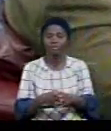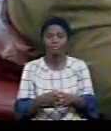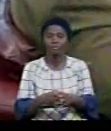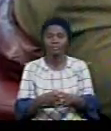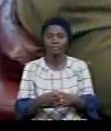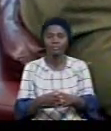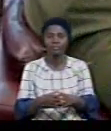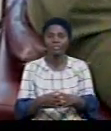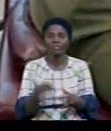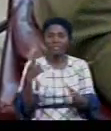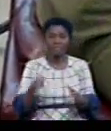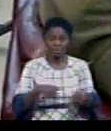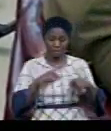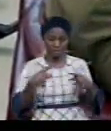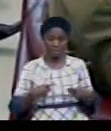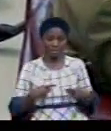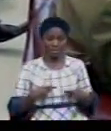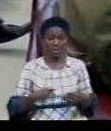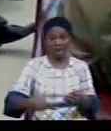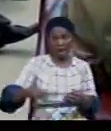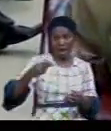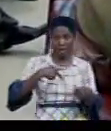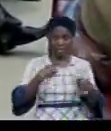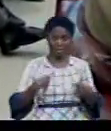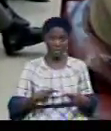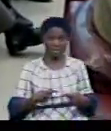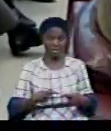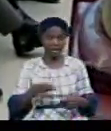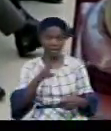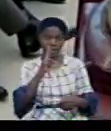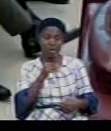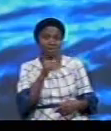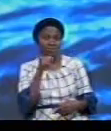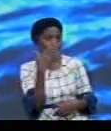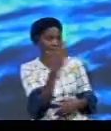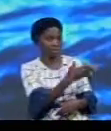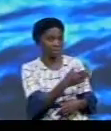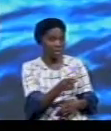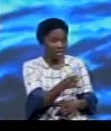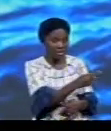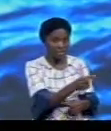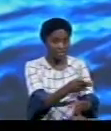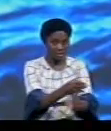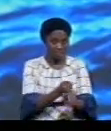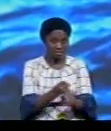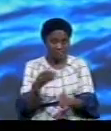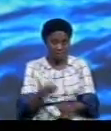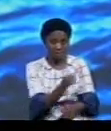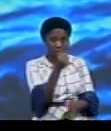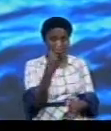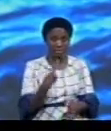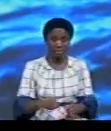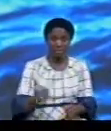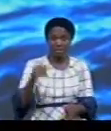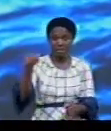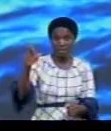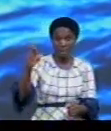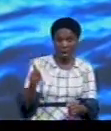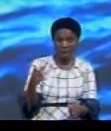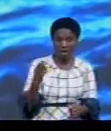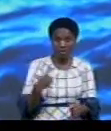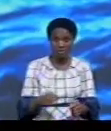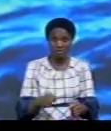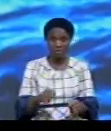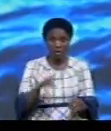The priests were not there. The high priests were not there. They took the ark of the covenant and placed